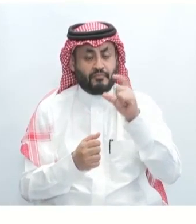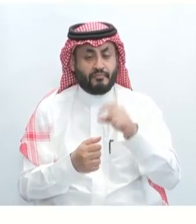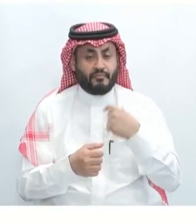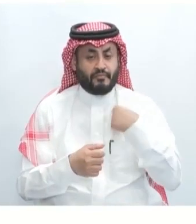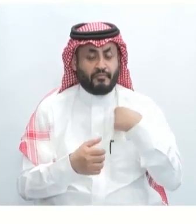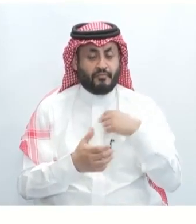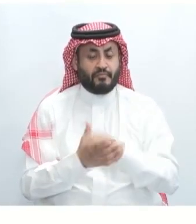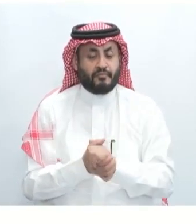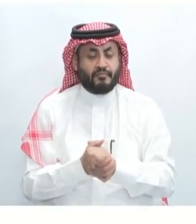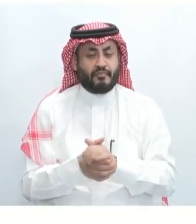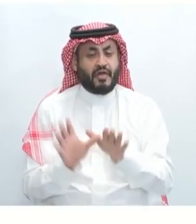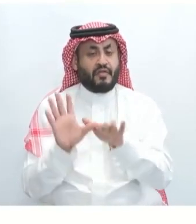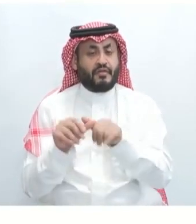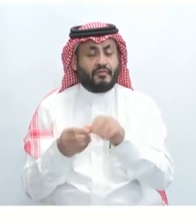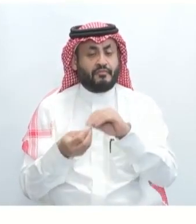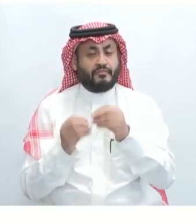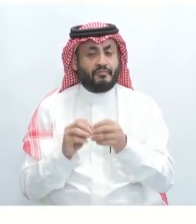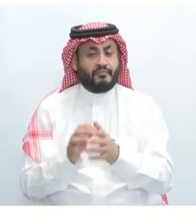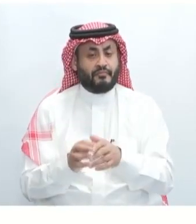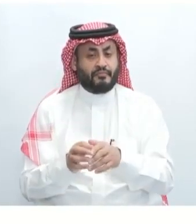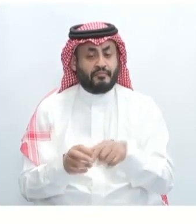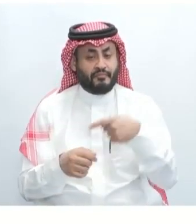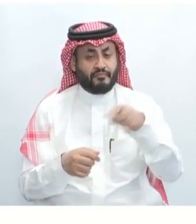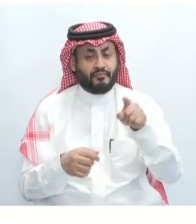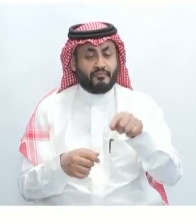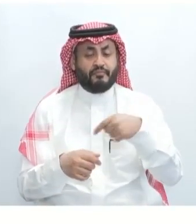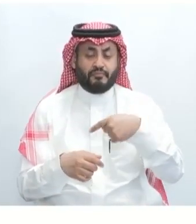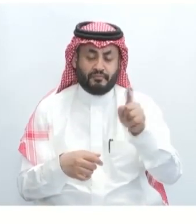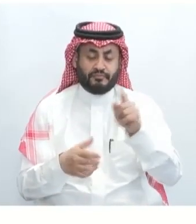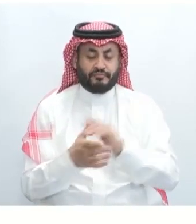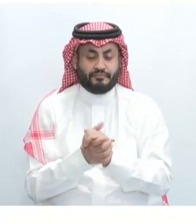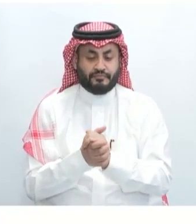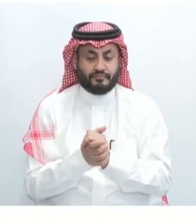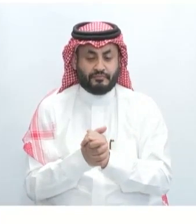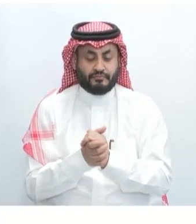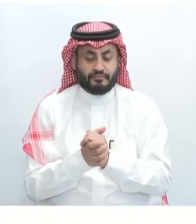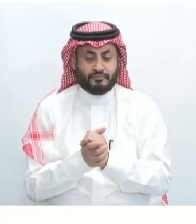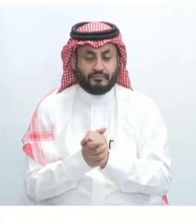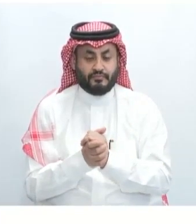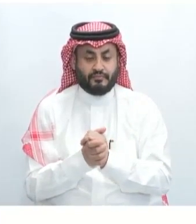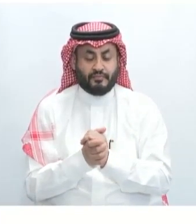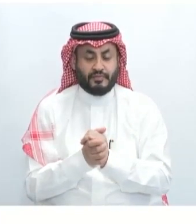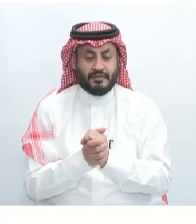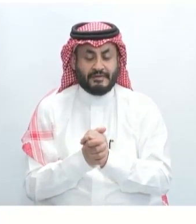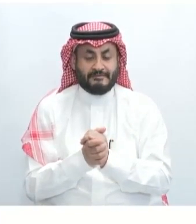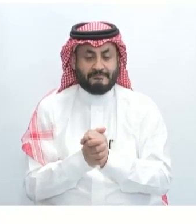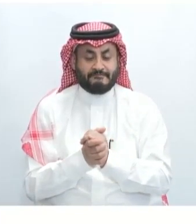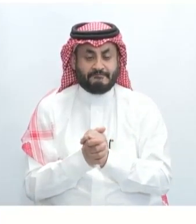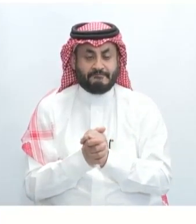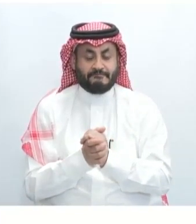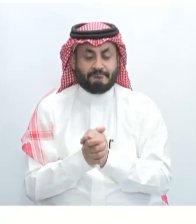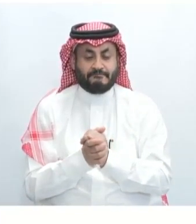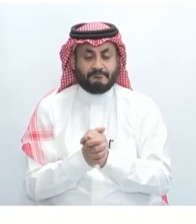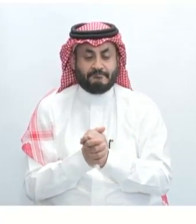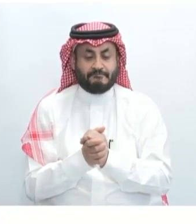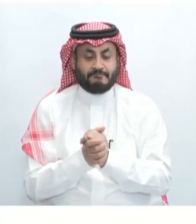white. They are parrots. Am I right? Yes, you're right. You're right. Okay, so yes, you are.